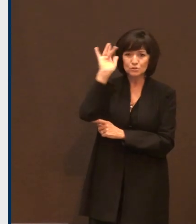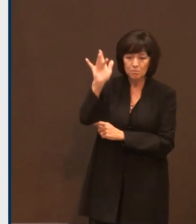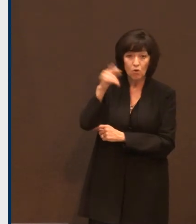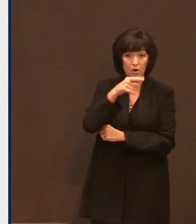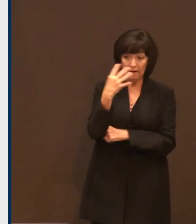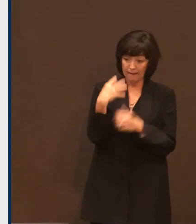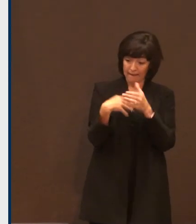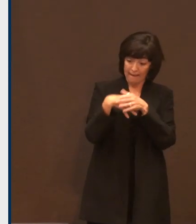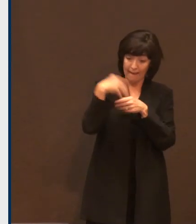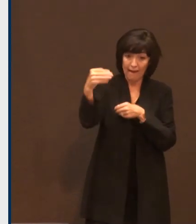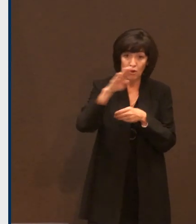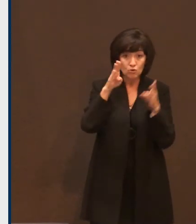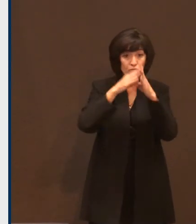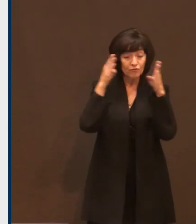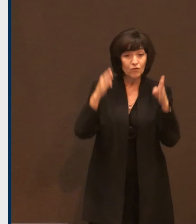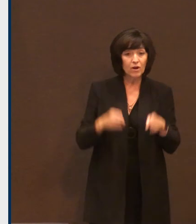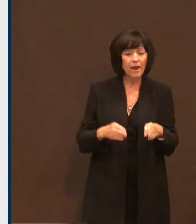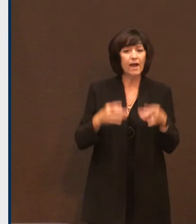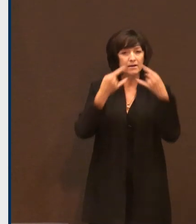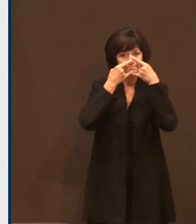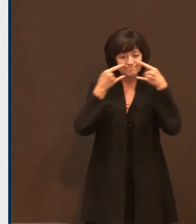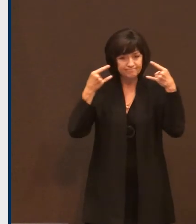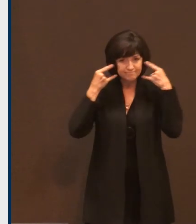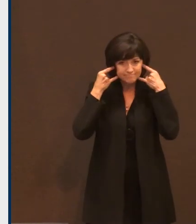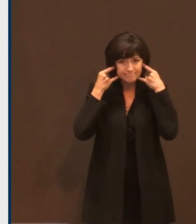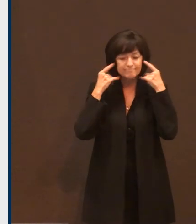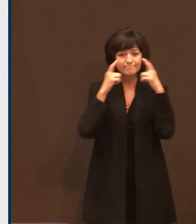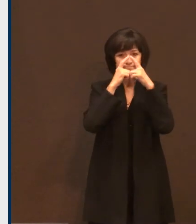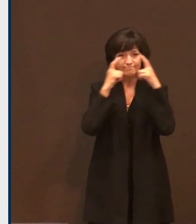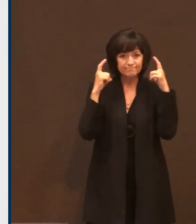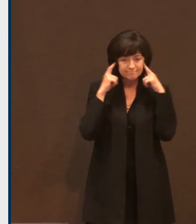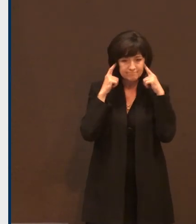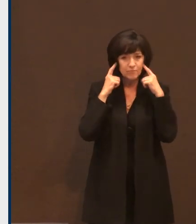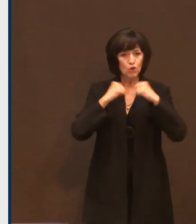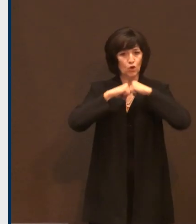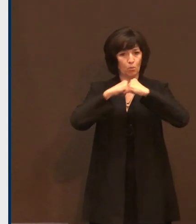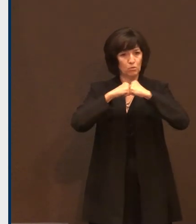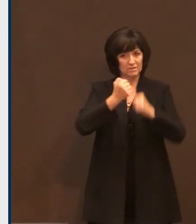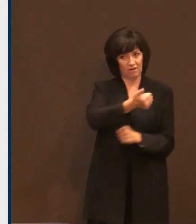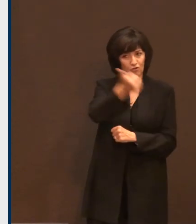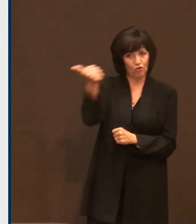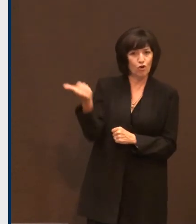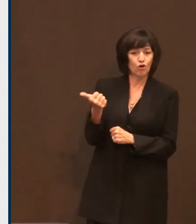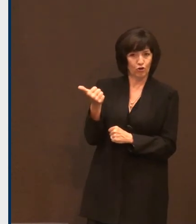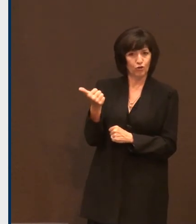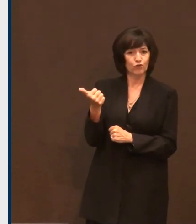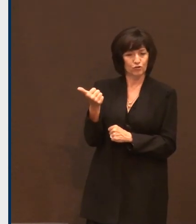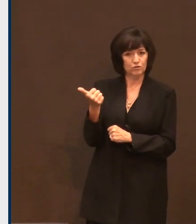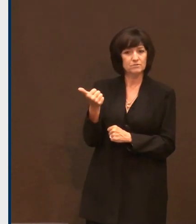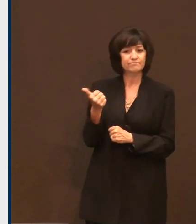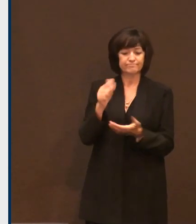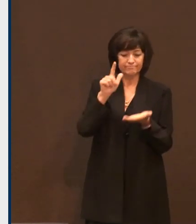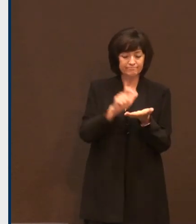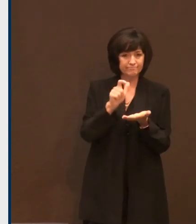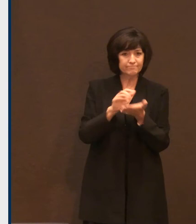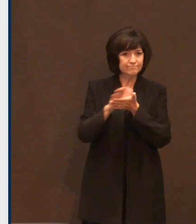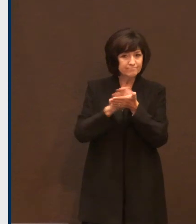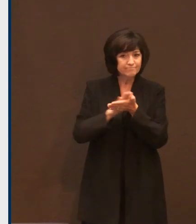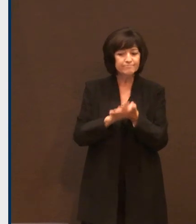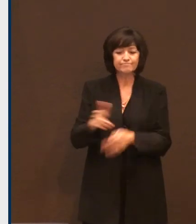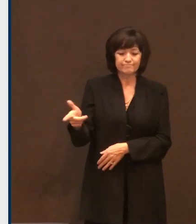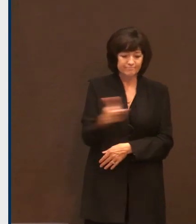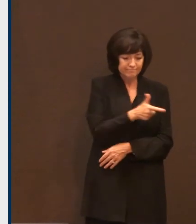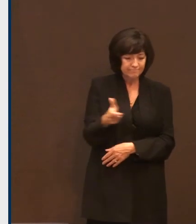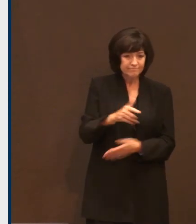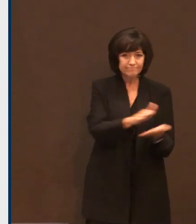public to protect yourself and others, mostly protecting others. Again, sanitize and wash your hands